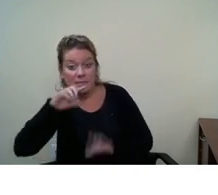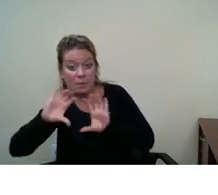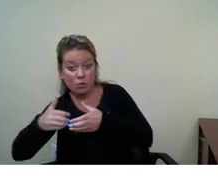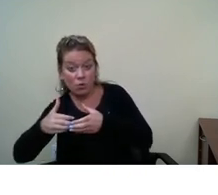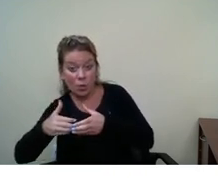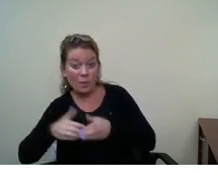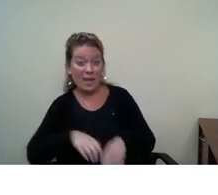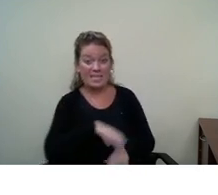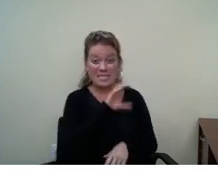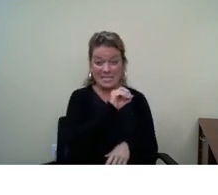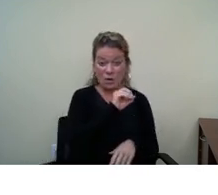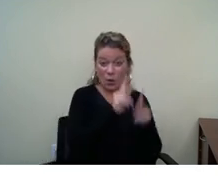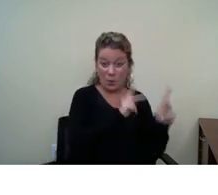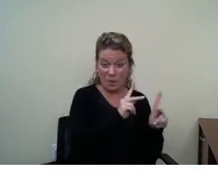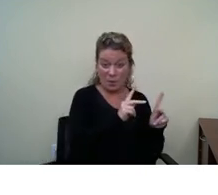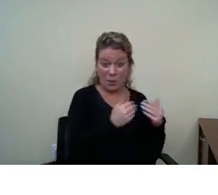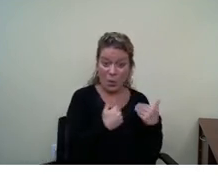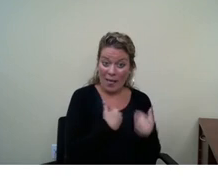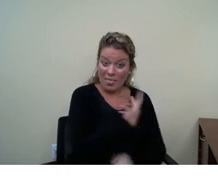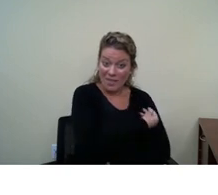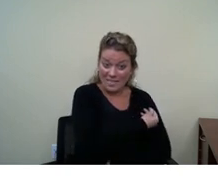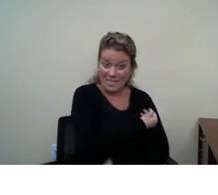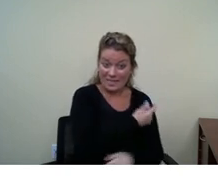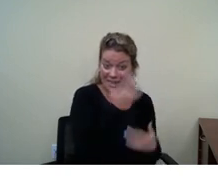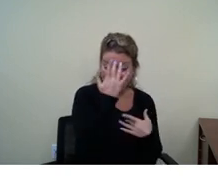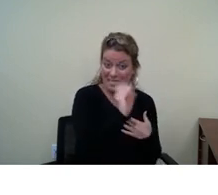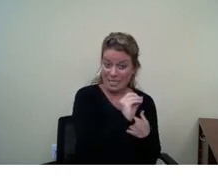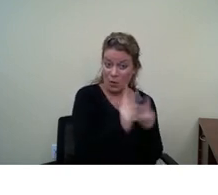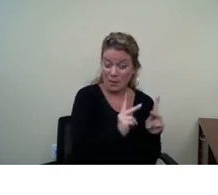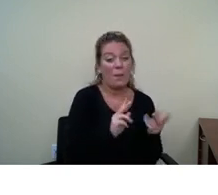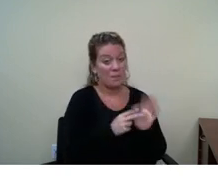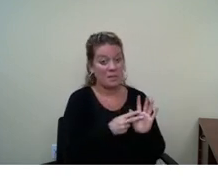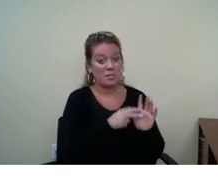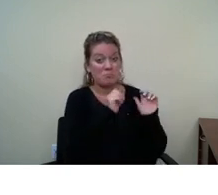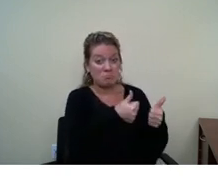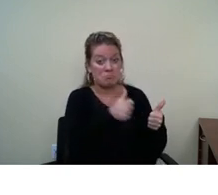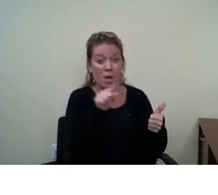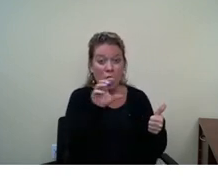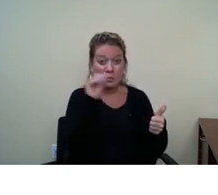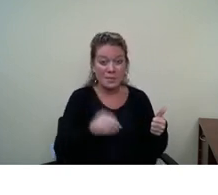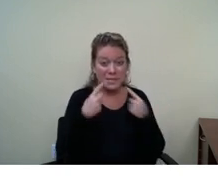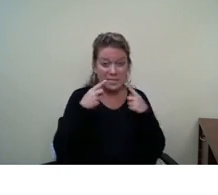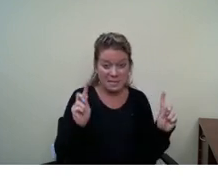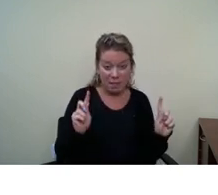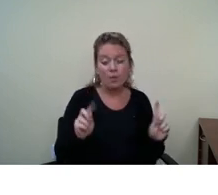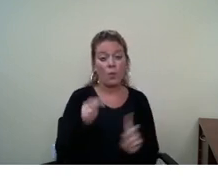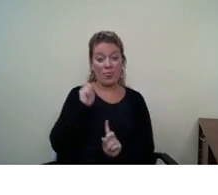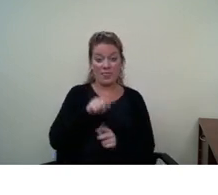vaccine were sick, the vaccine would have an efficacy of 100%. With this particular trial, there